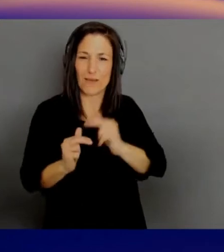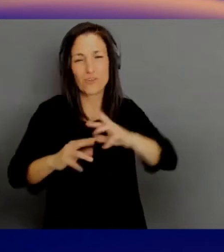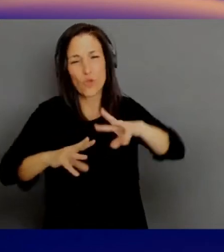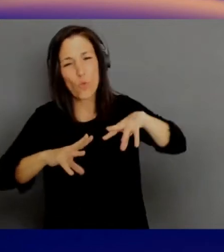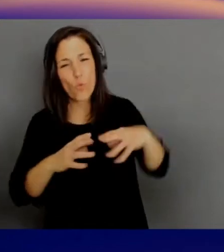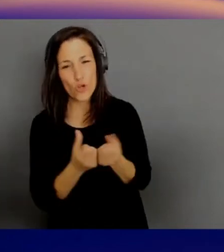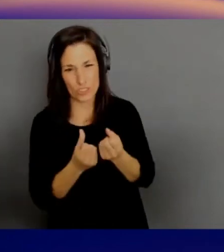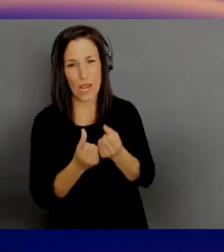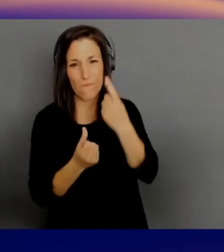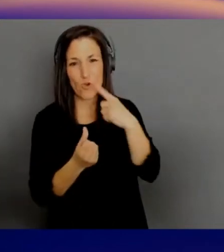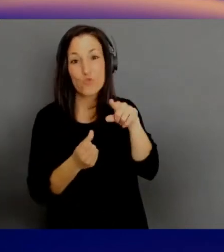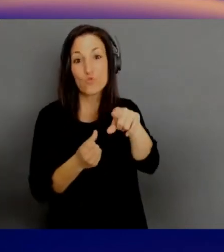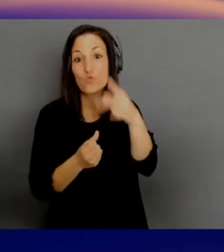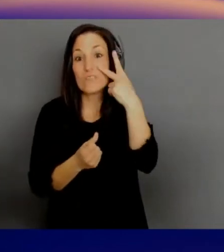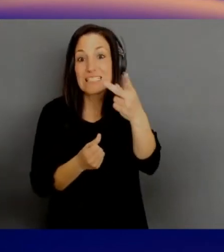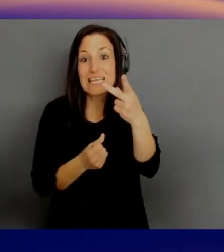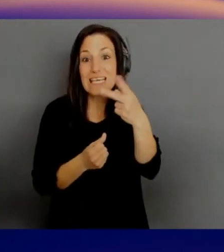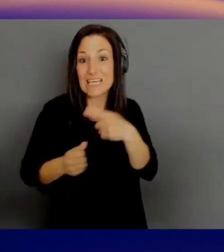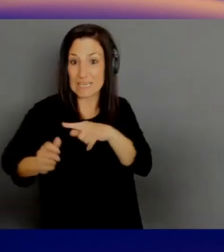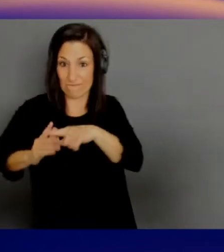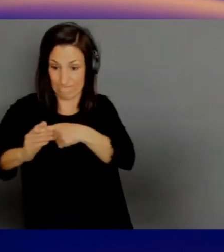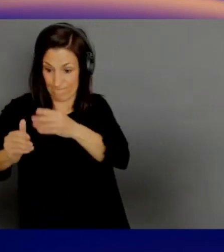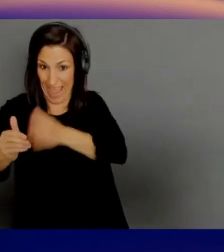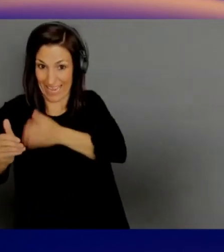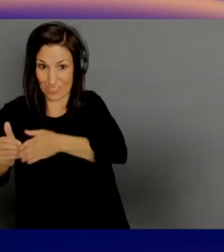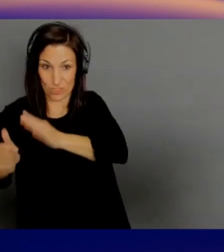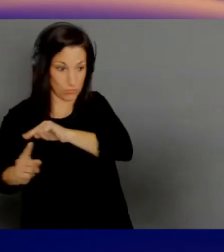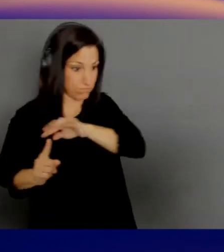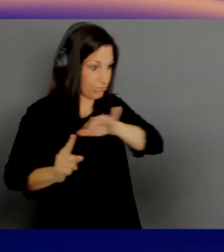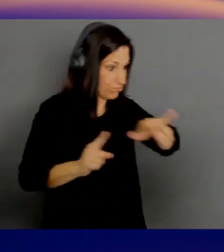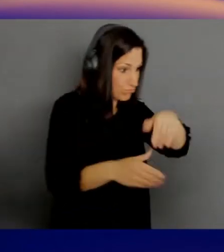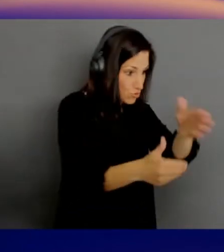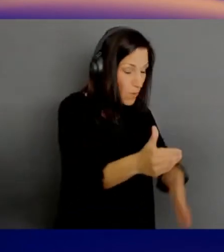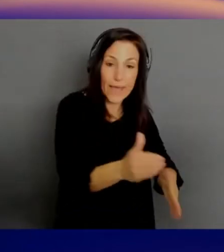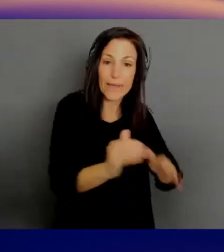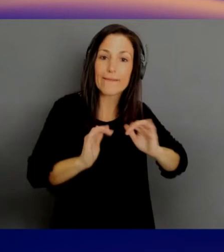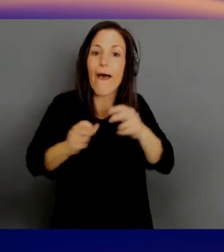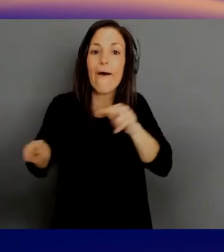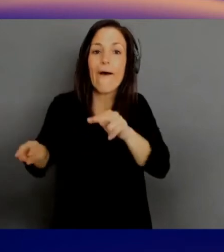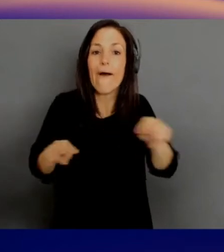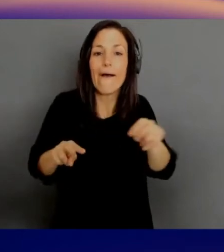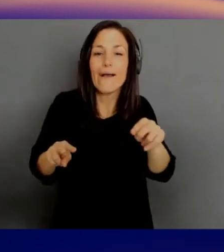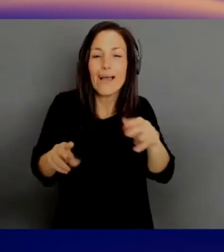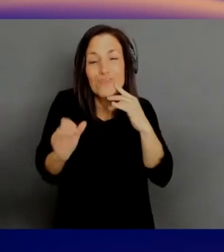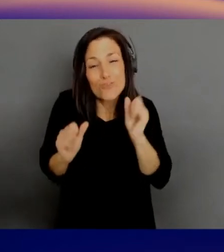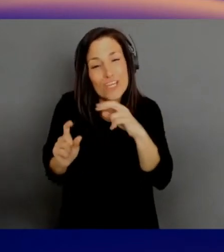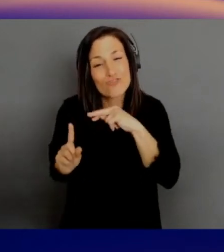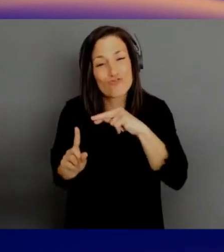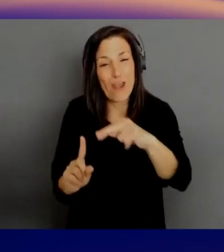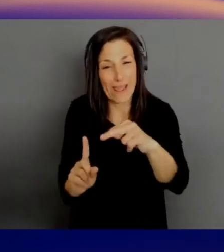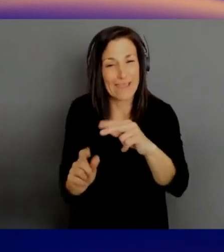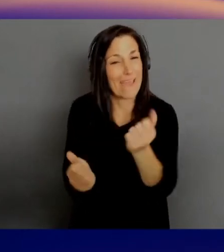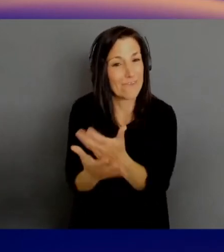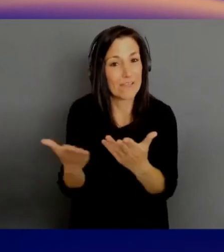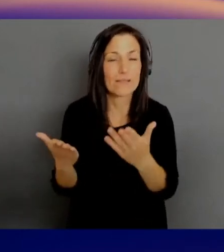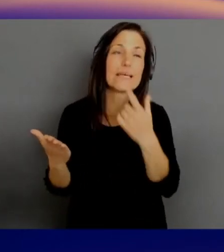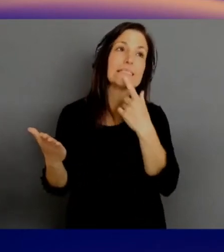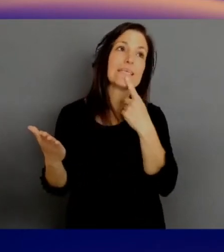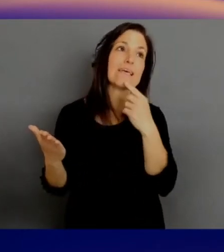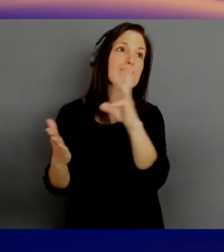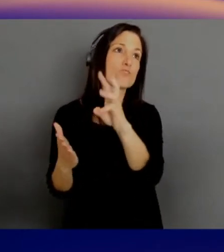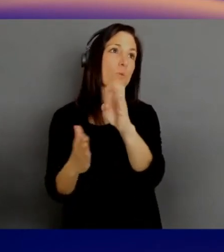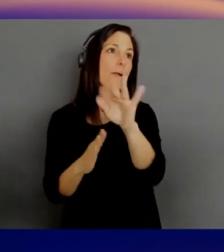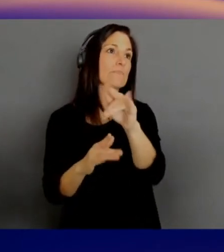end to end how they can build it, and you can even track like events also. Let's say you have a website you wanted to see, right, at the event level,